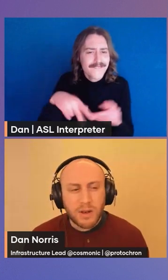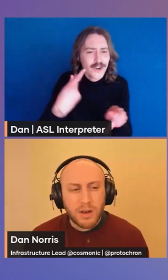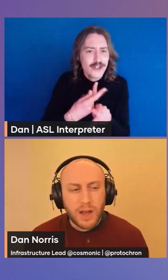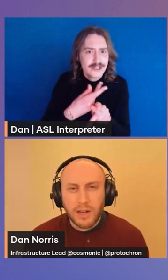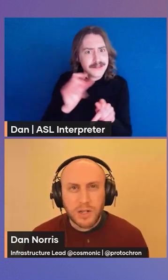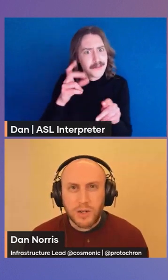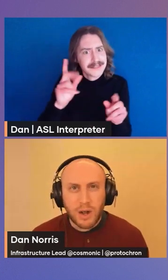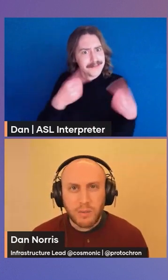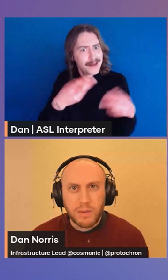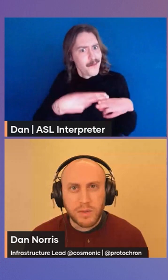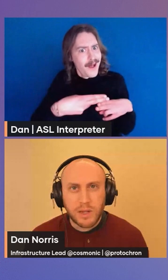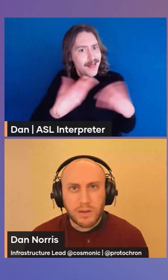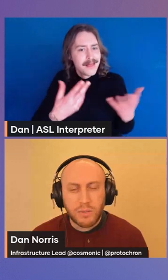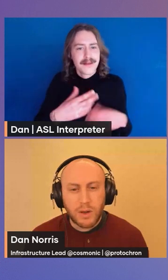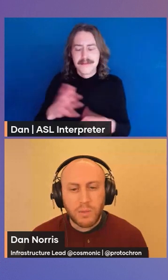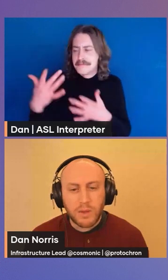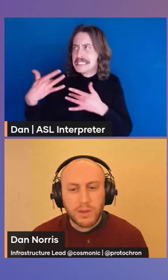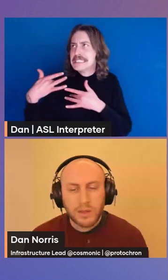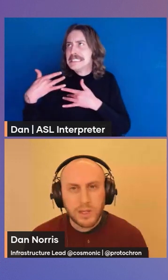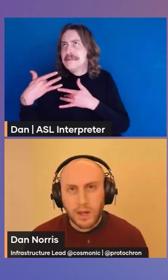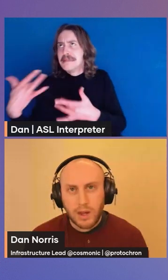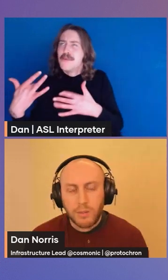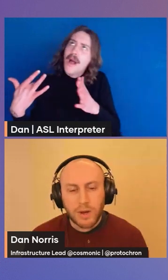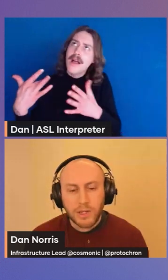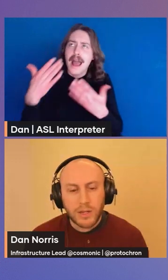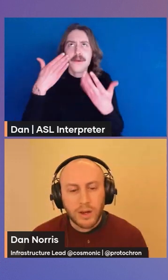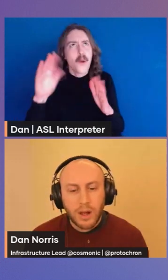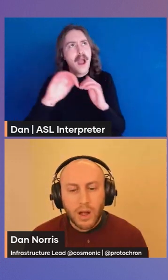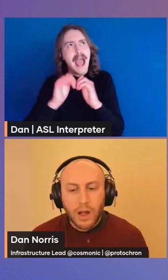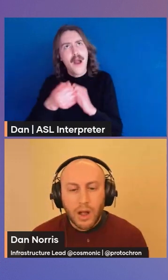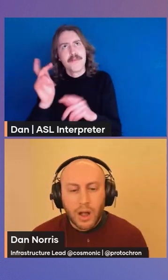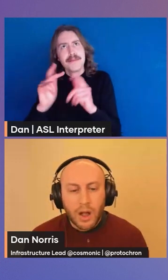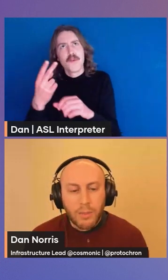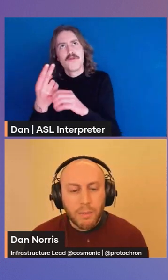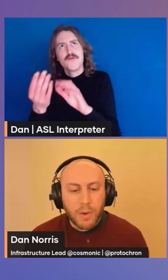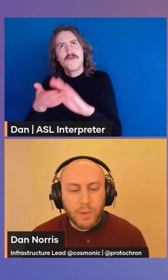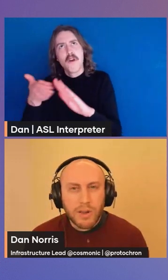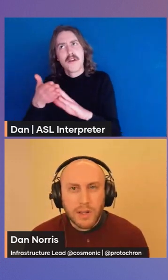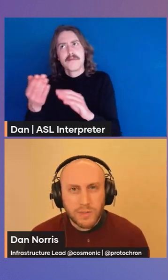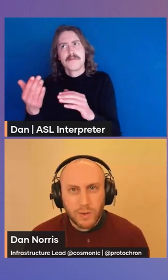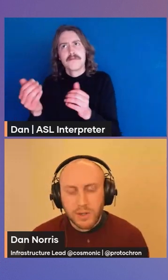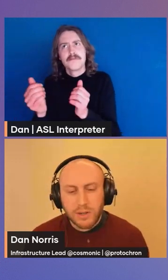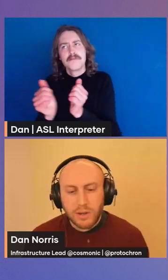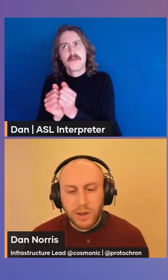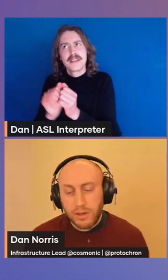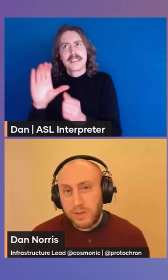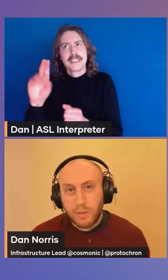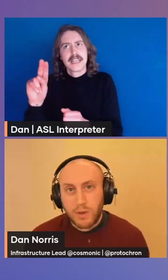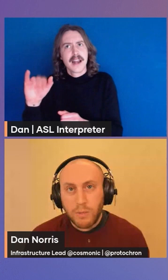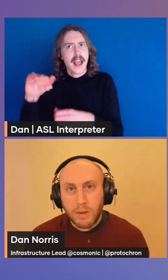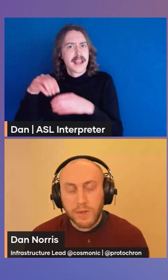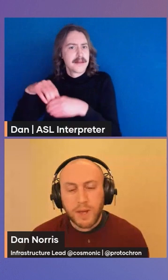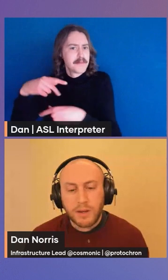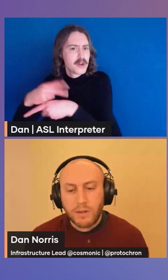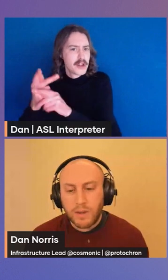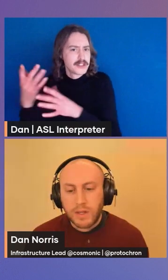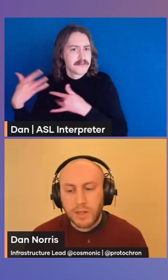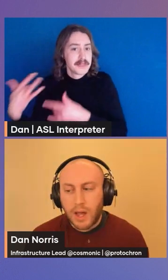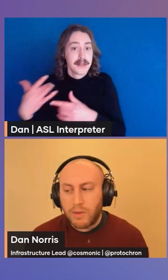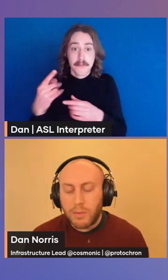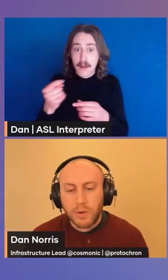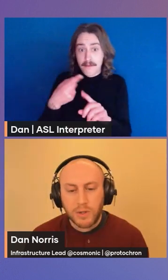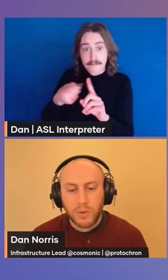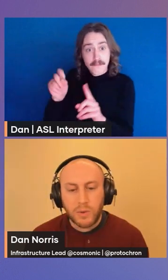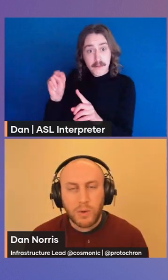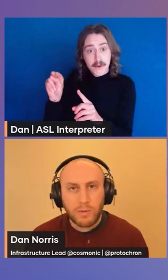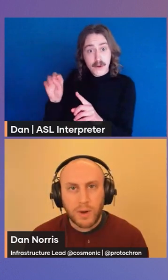I'm not actually sure how many people tend to run with a CNI in production. But what it allows for is to, at least from a Nomad perspective, is to have a